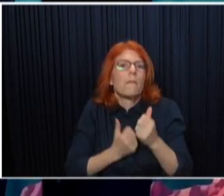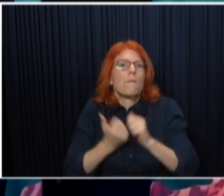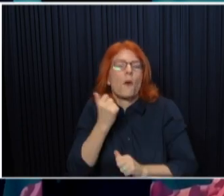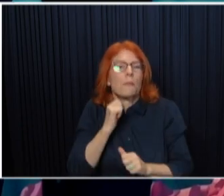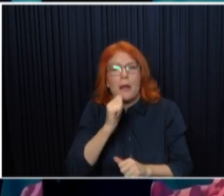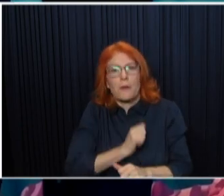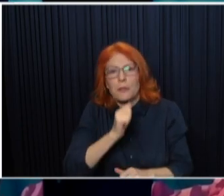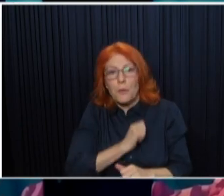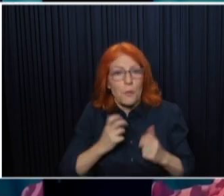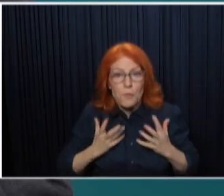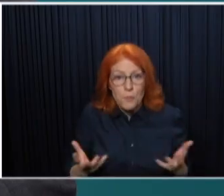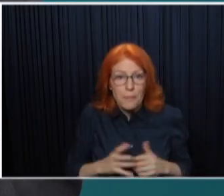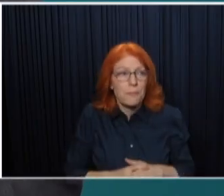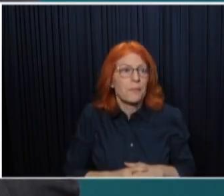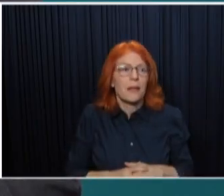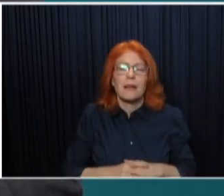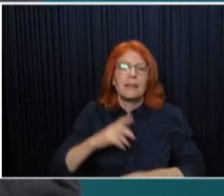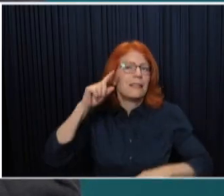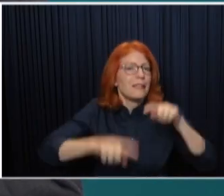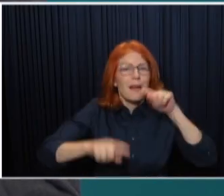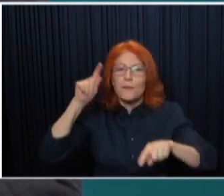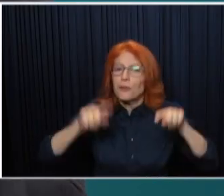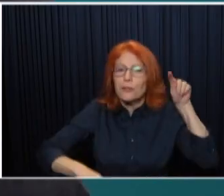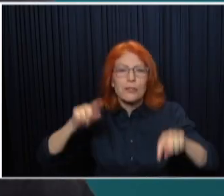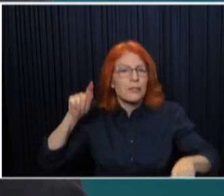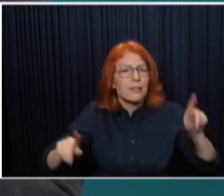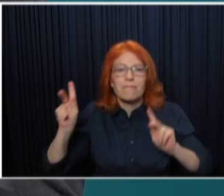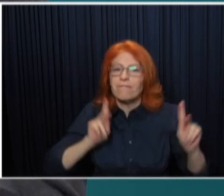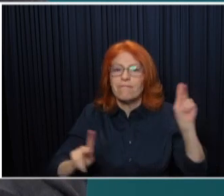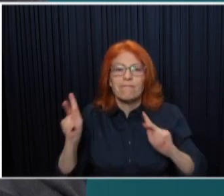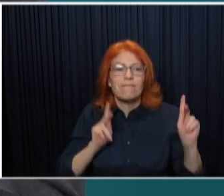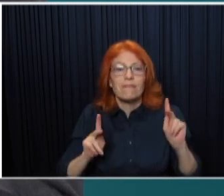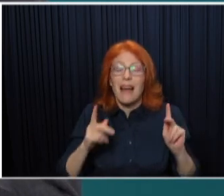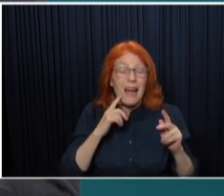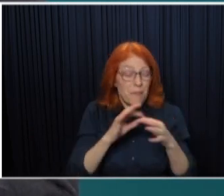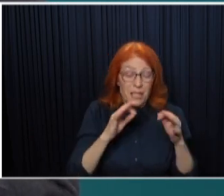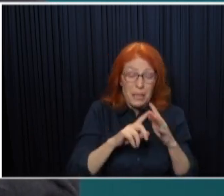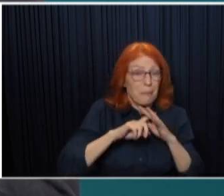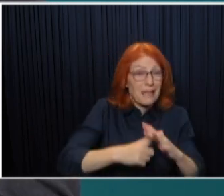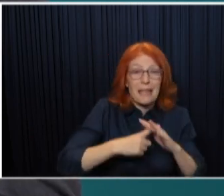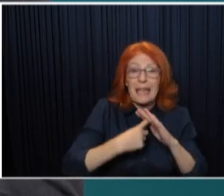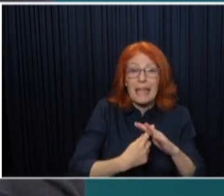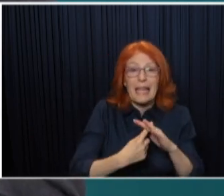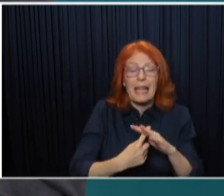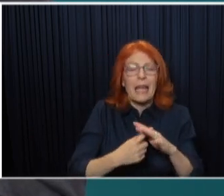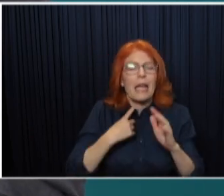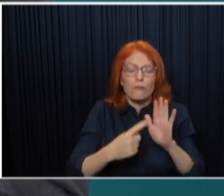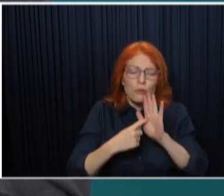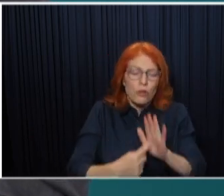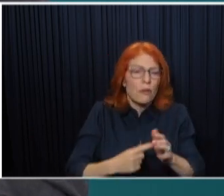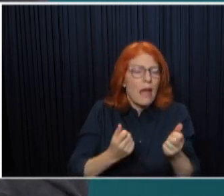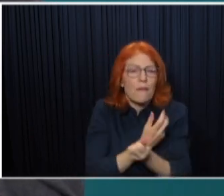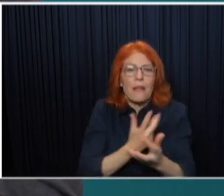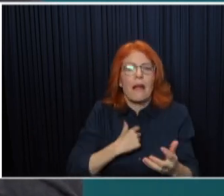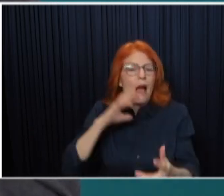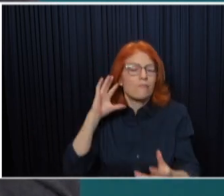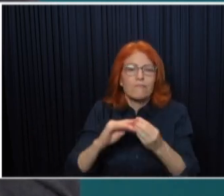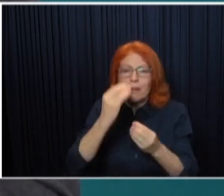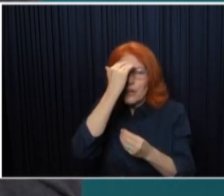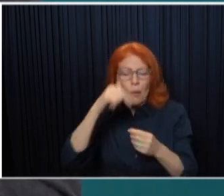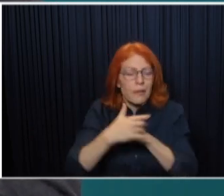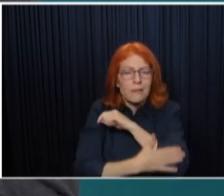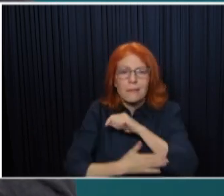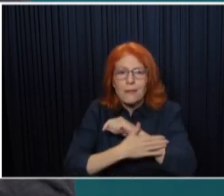Arizona? It's diversity. It's what I said at the opening. It's reflective of everything I know about this